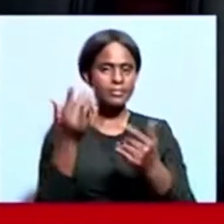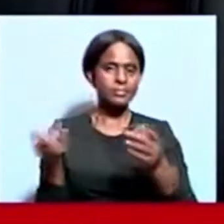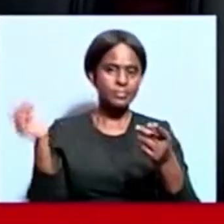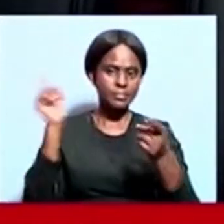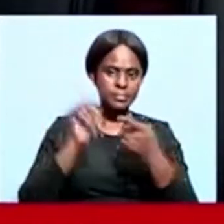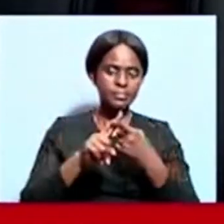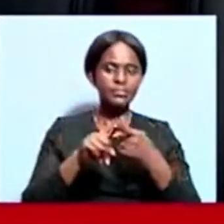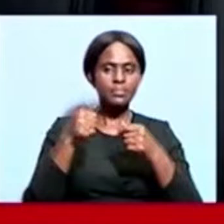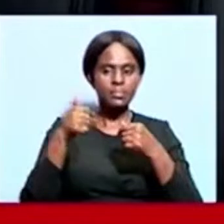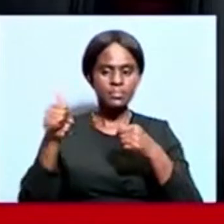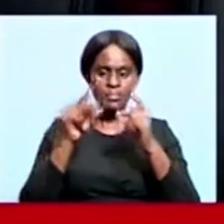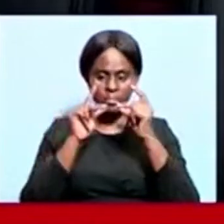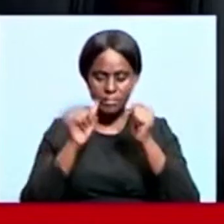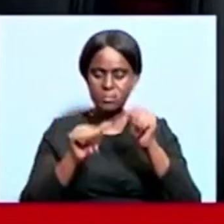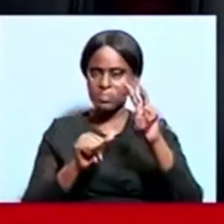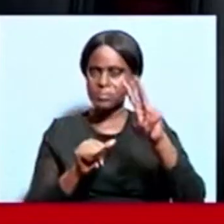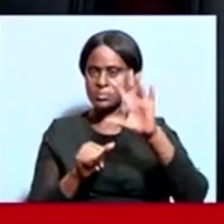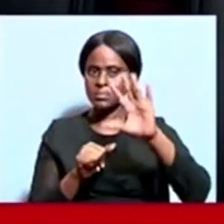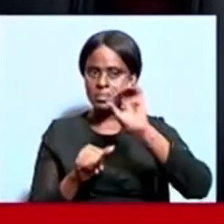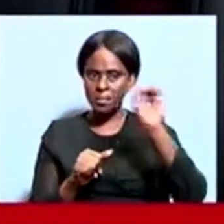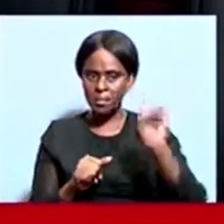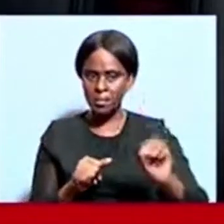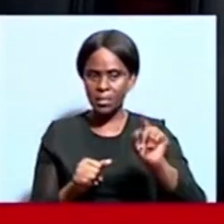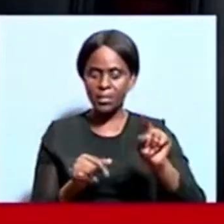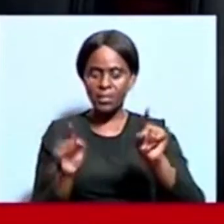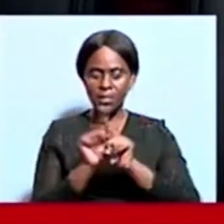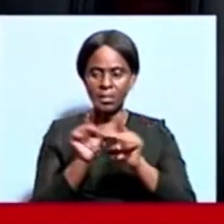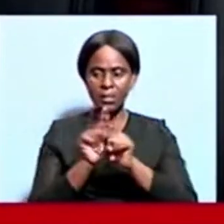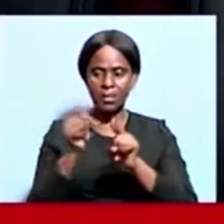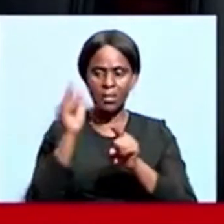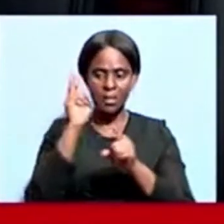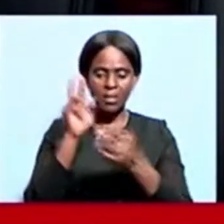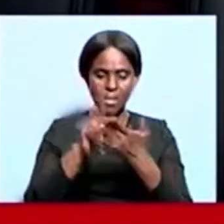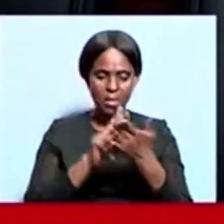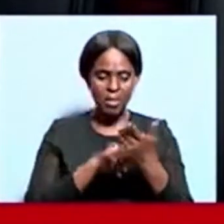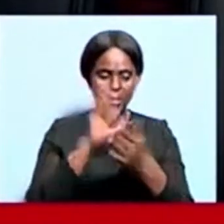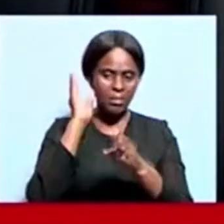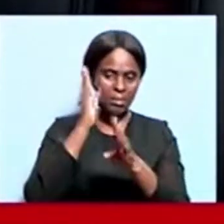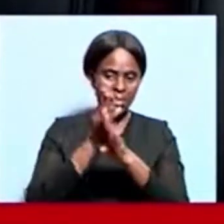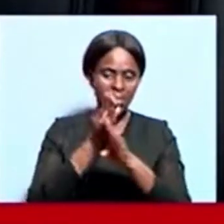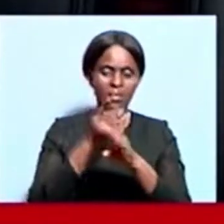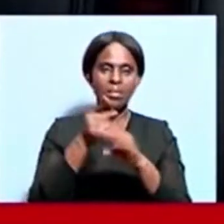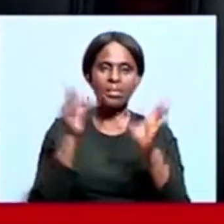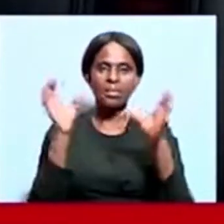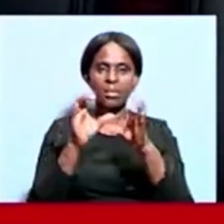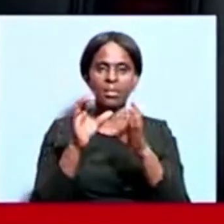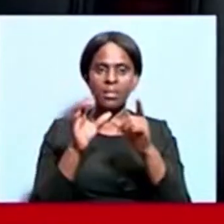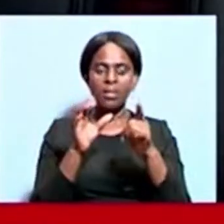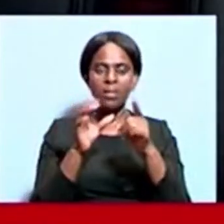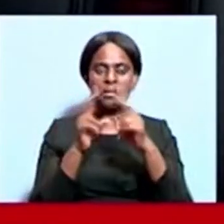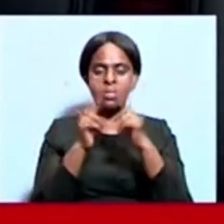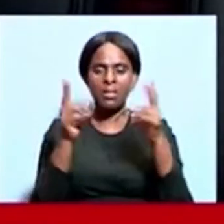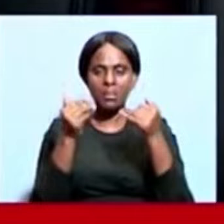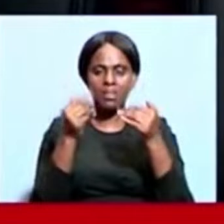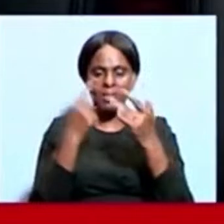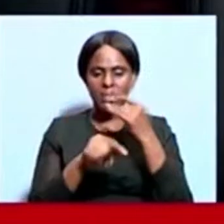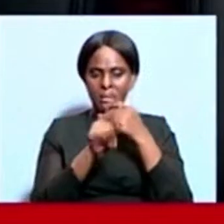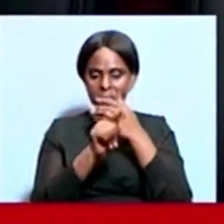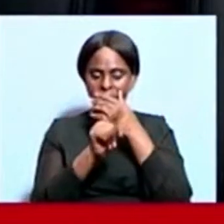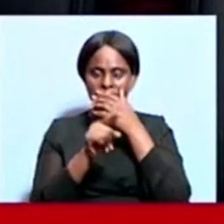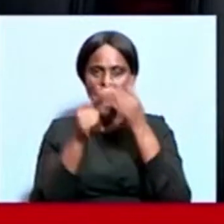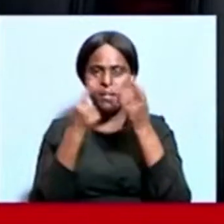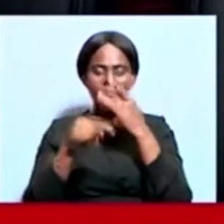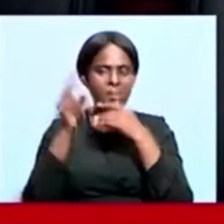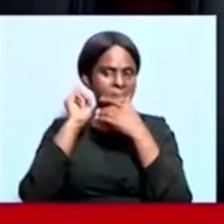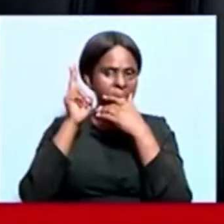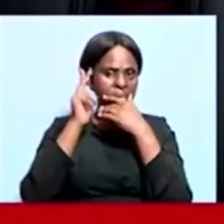until he reaches the 25%, and then he will report to the committee So this is the